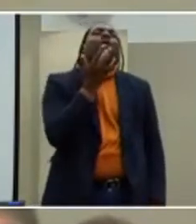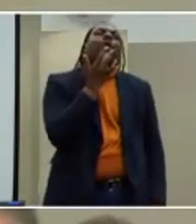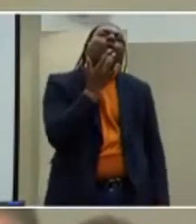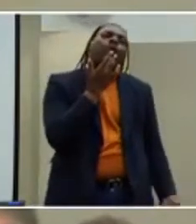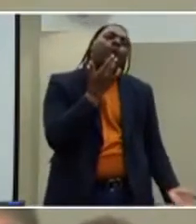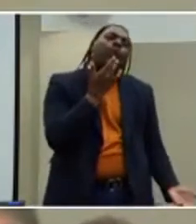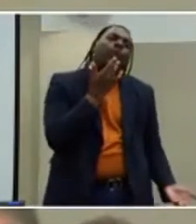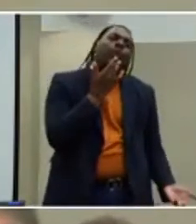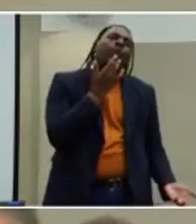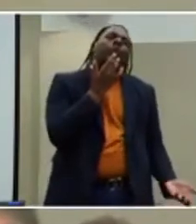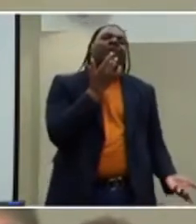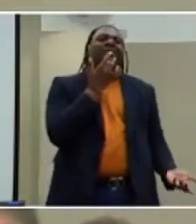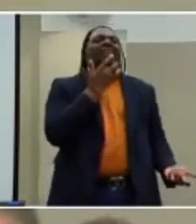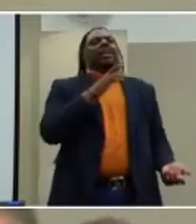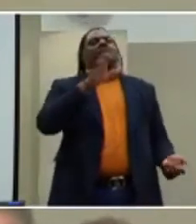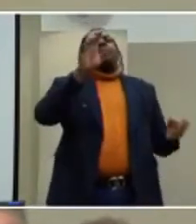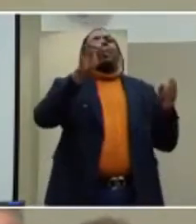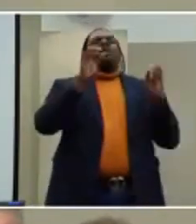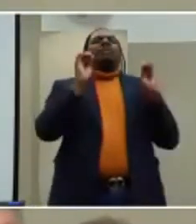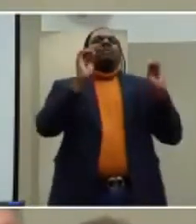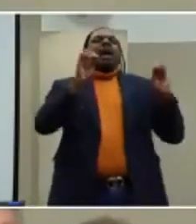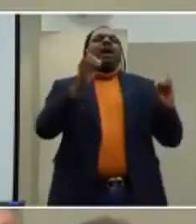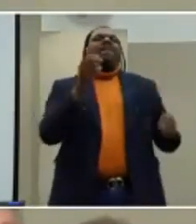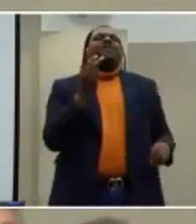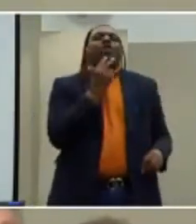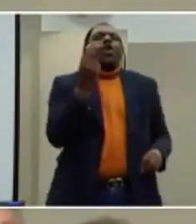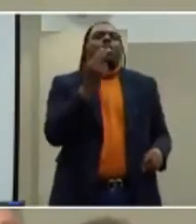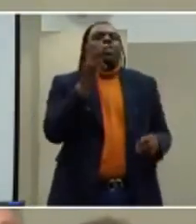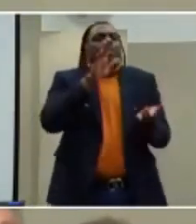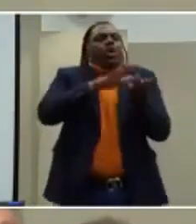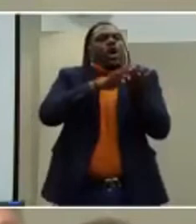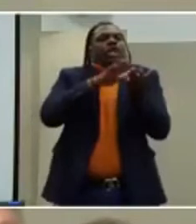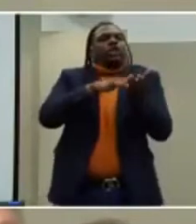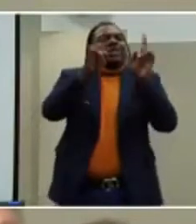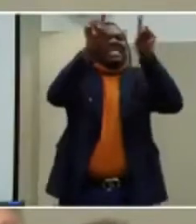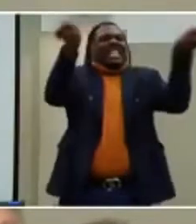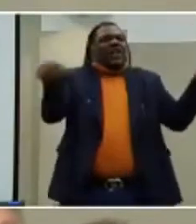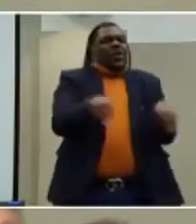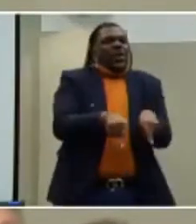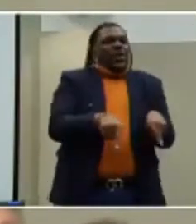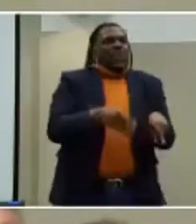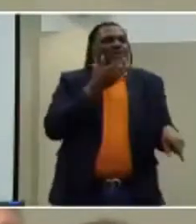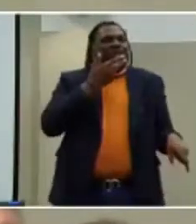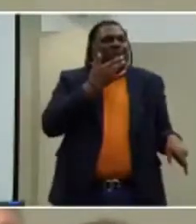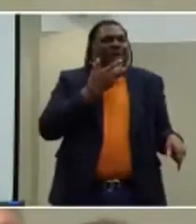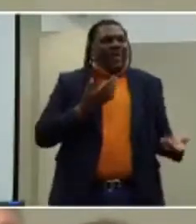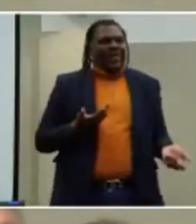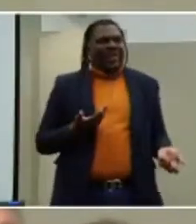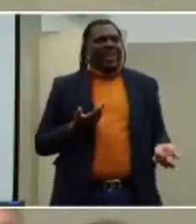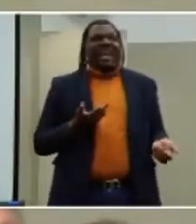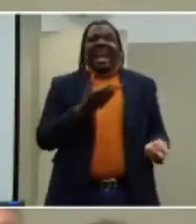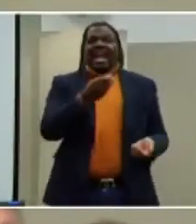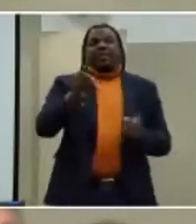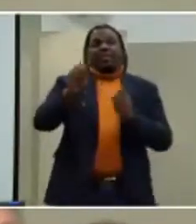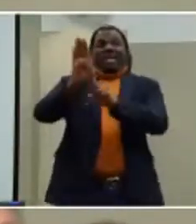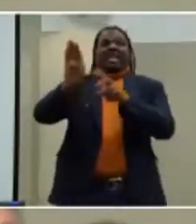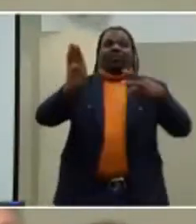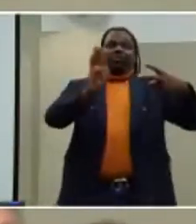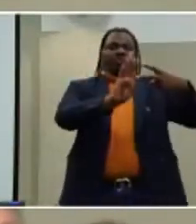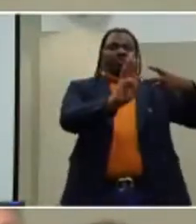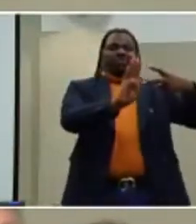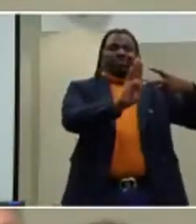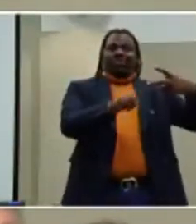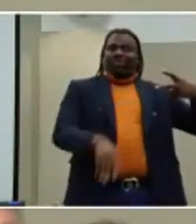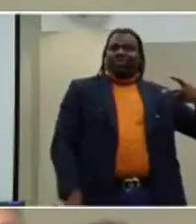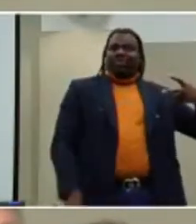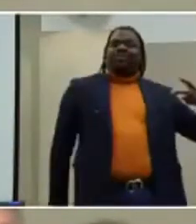the nonverbal, the percussive signal, and B,